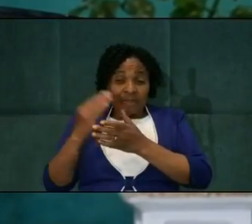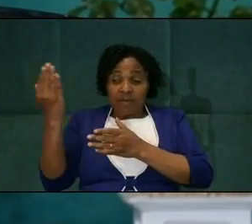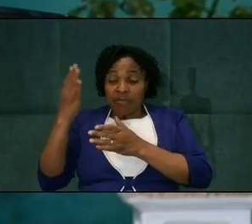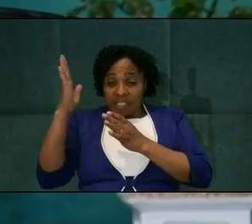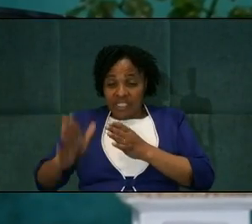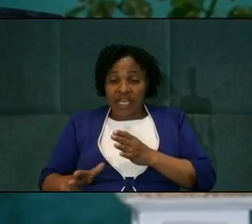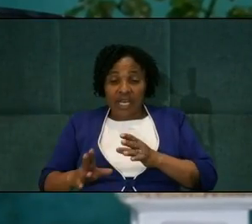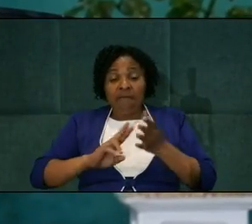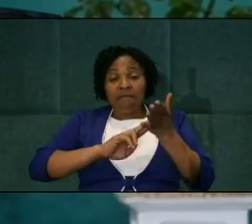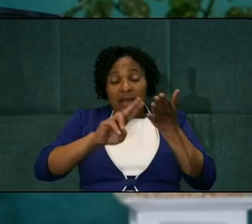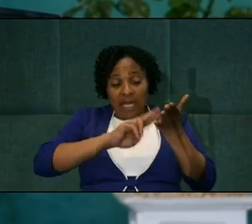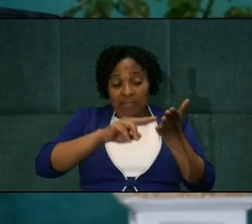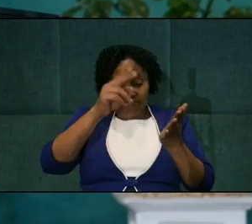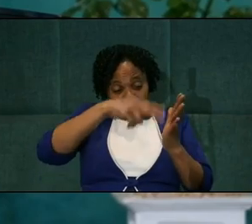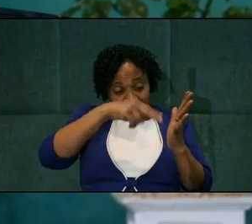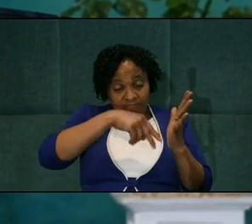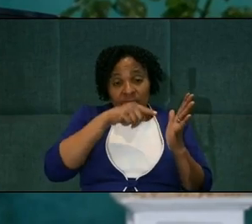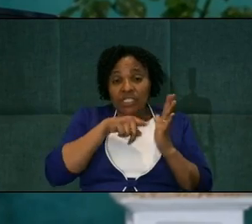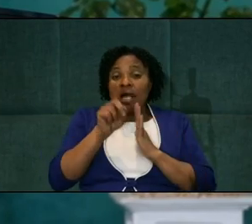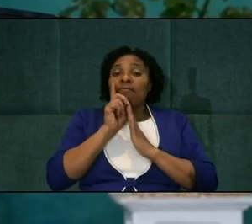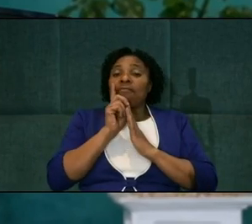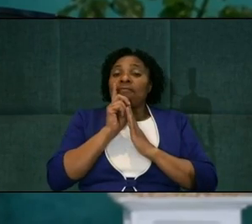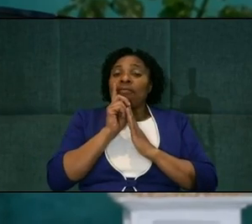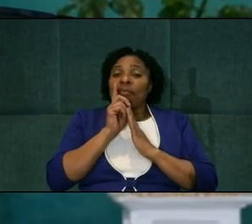read this text.